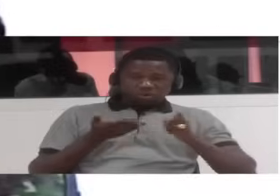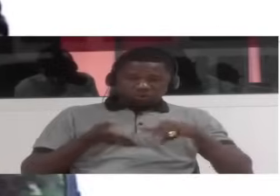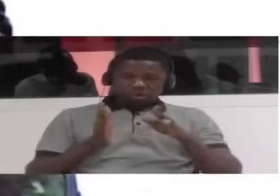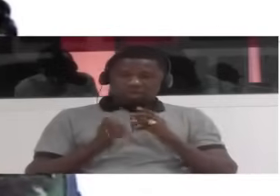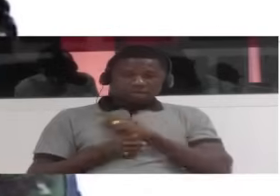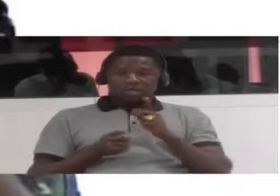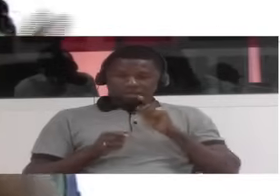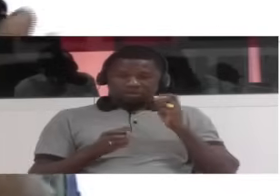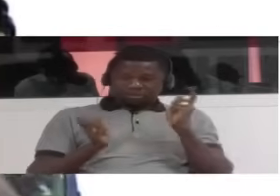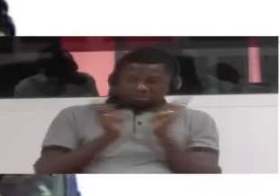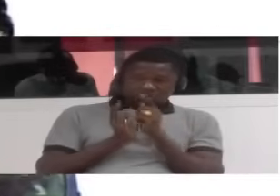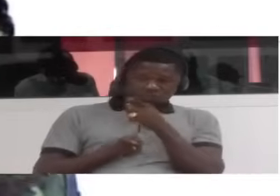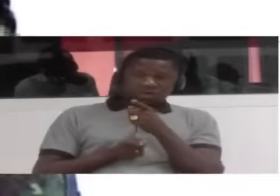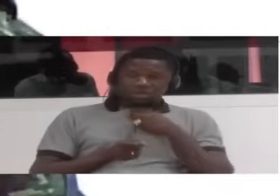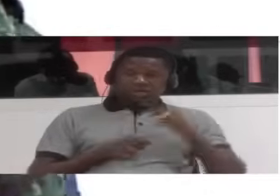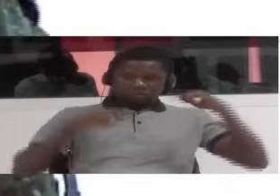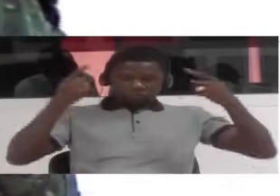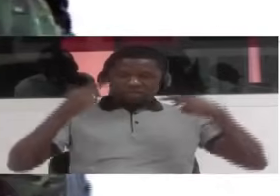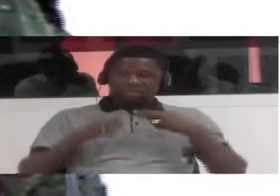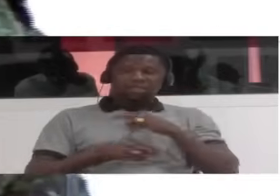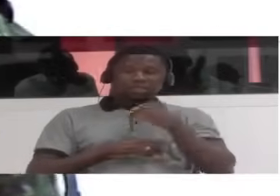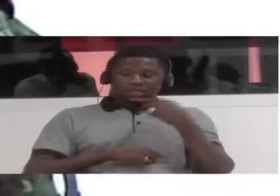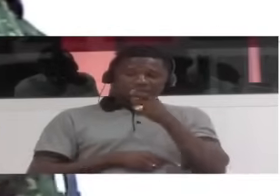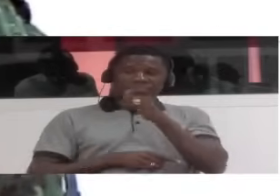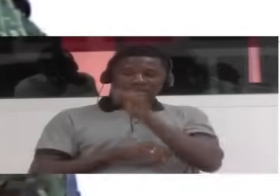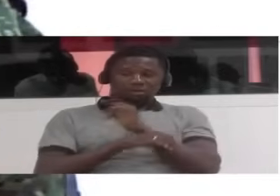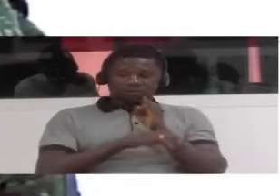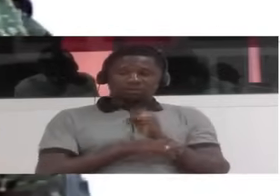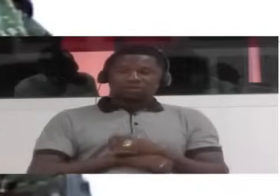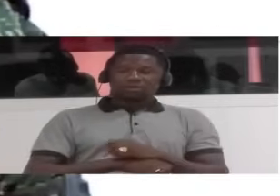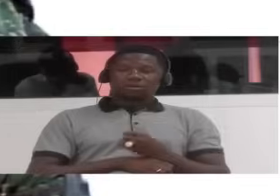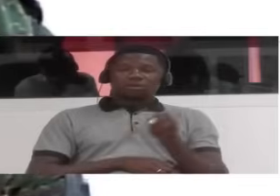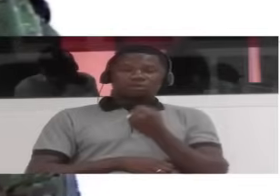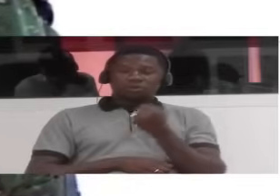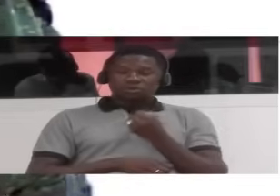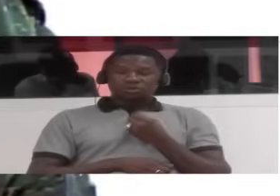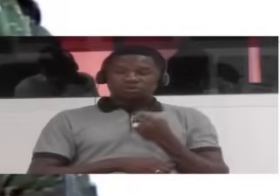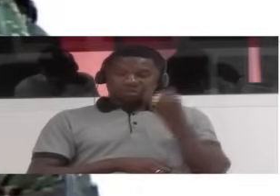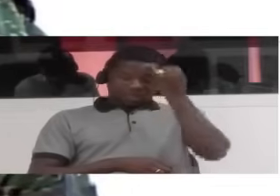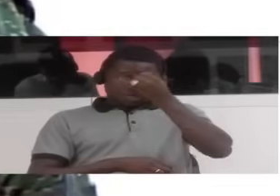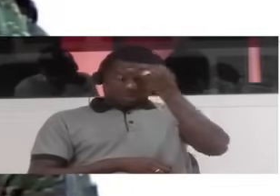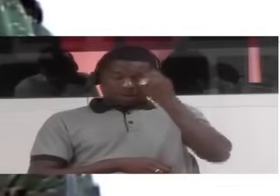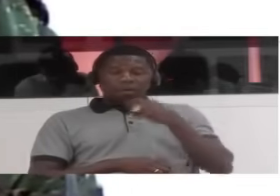they find one and they succeeded in killing that individual. Because Francisco's mentality was always